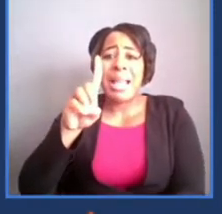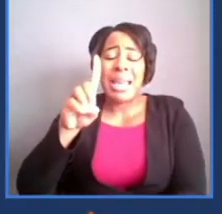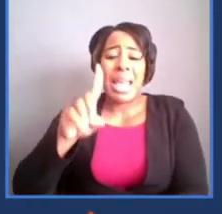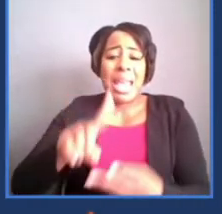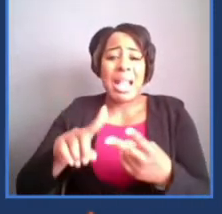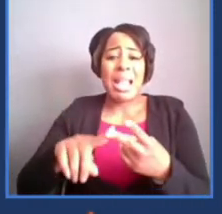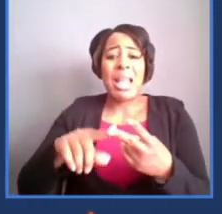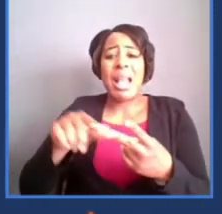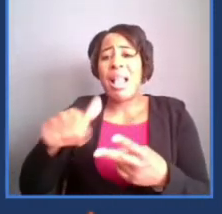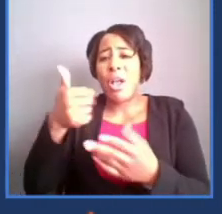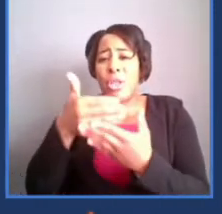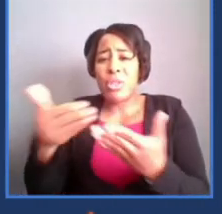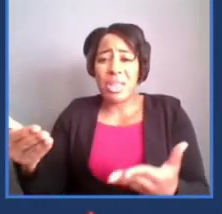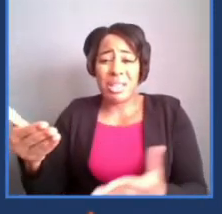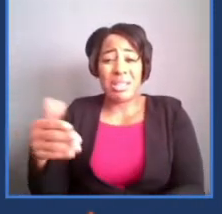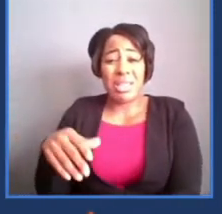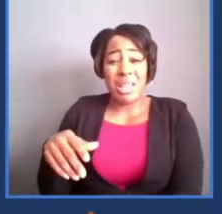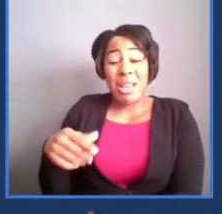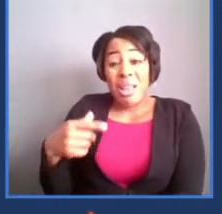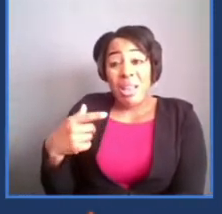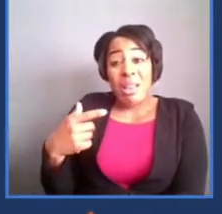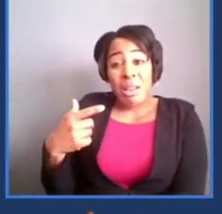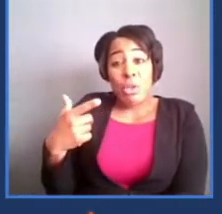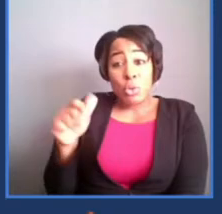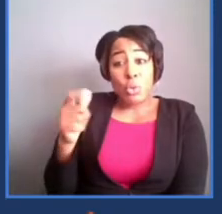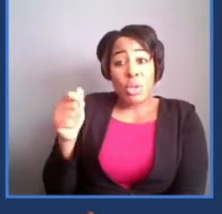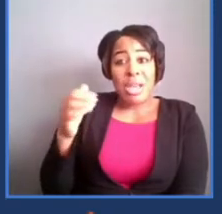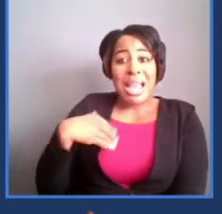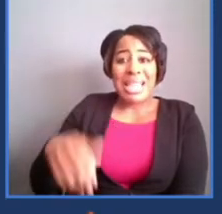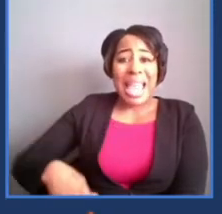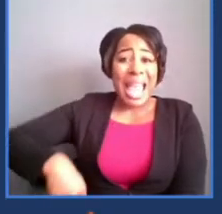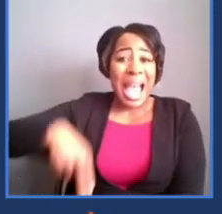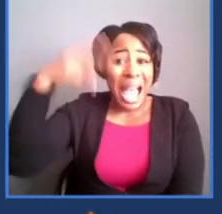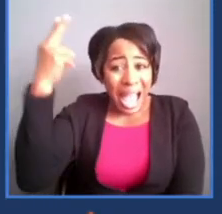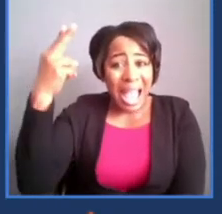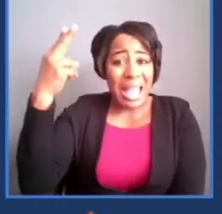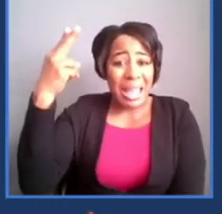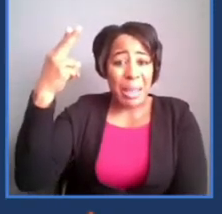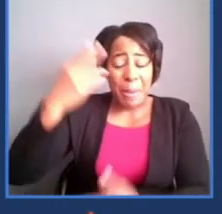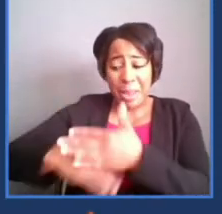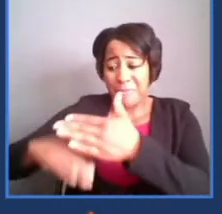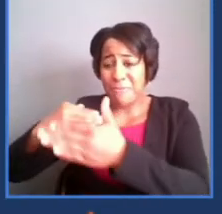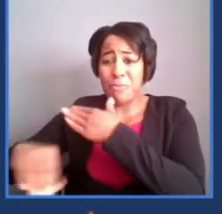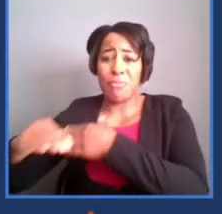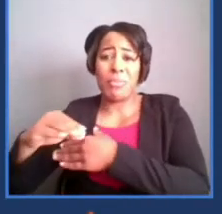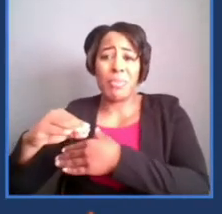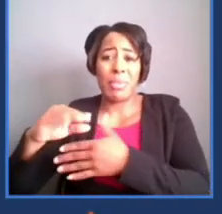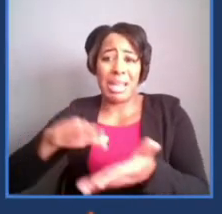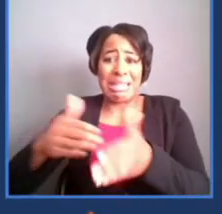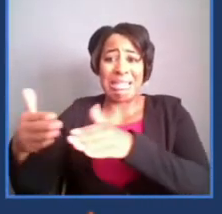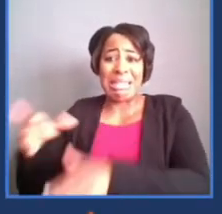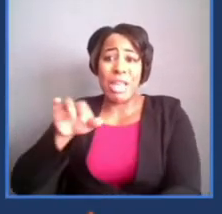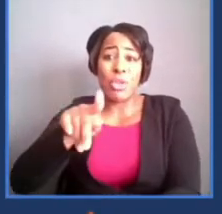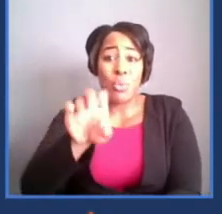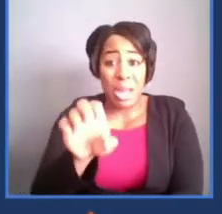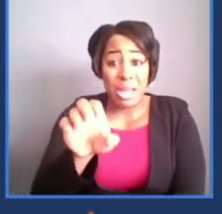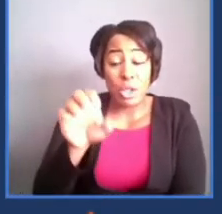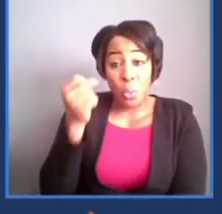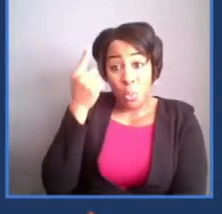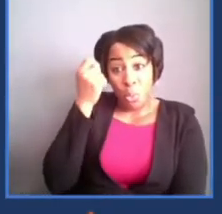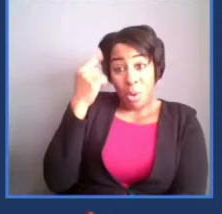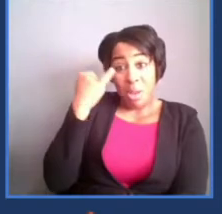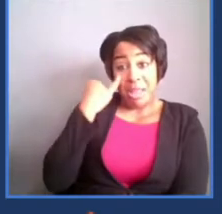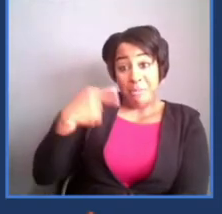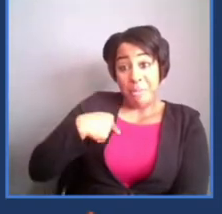maternal mortality rates in the entire country here in Georgia. And if you send me and Reverend Warnock to the U.S. Senate, when